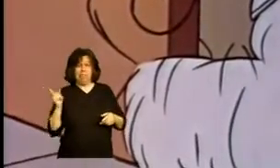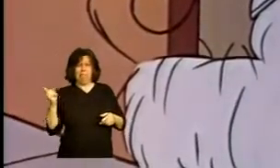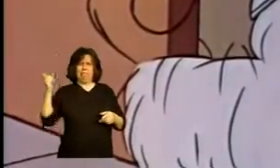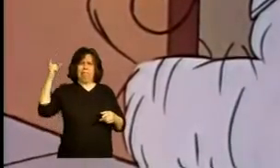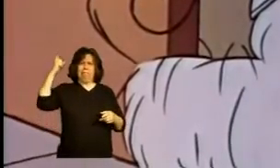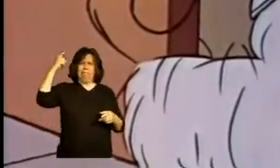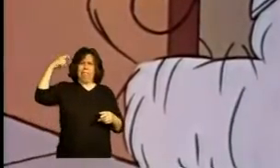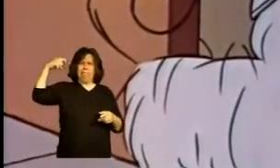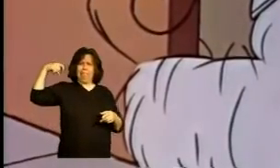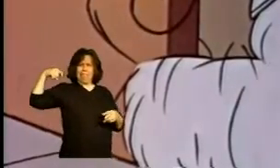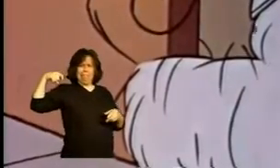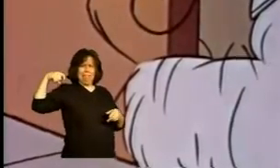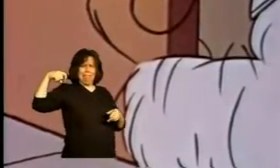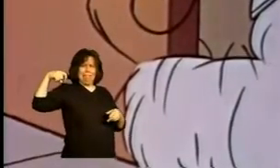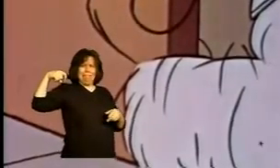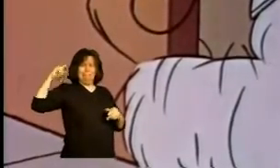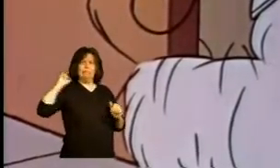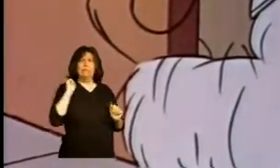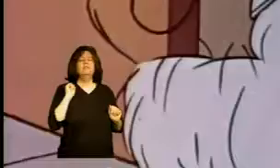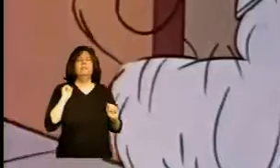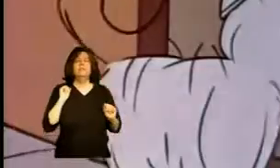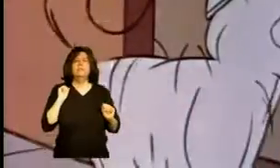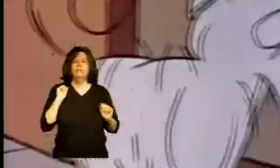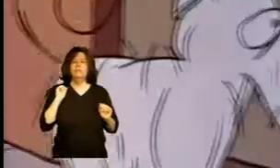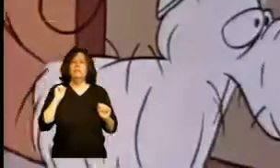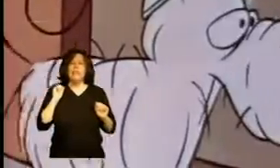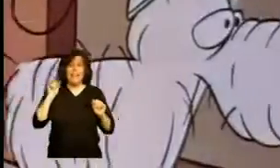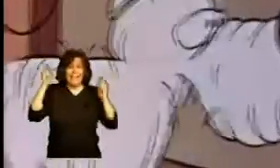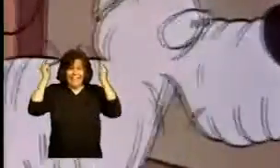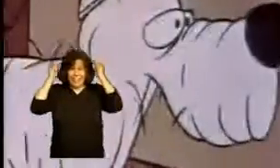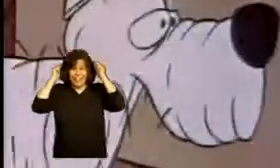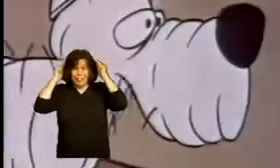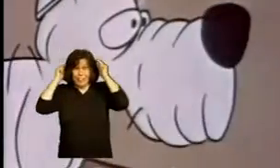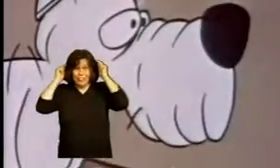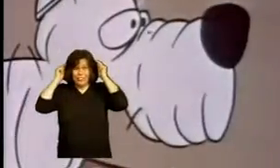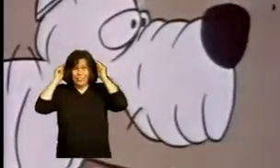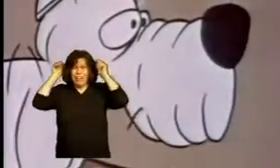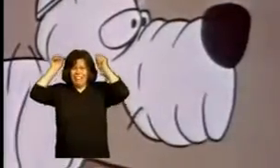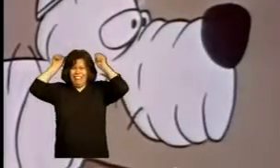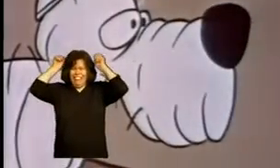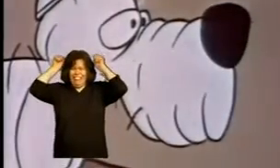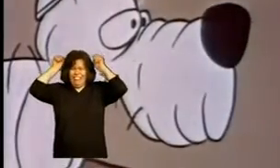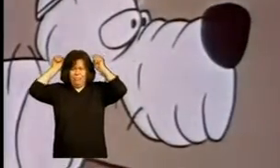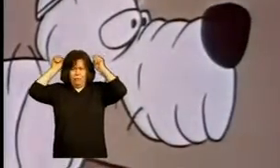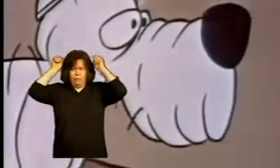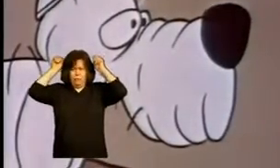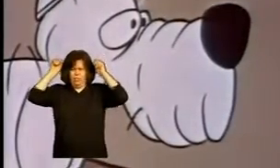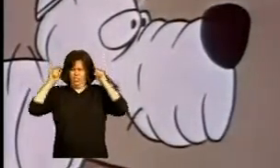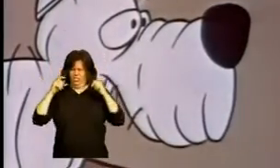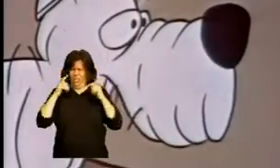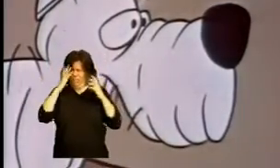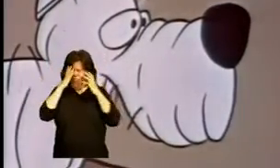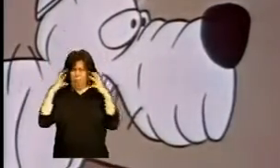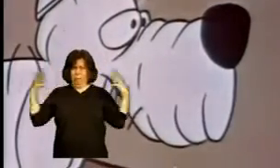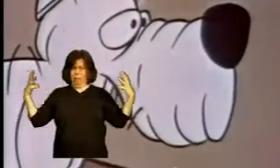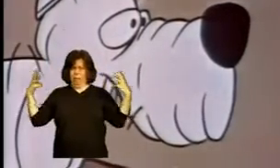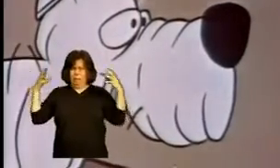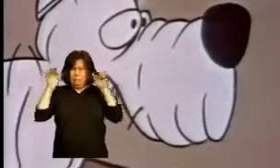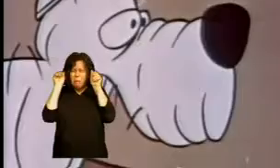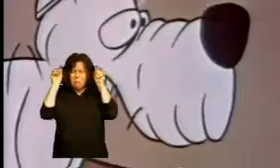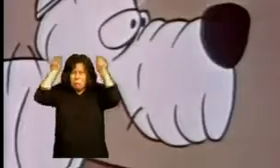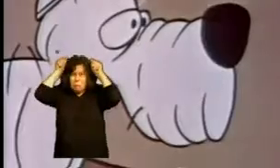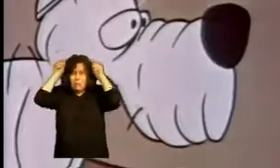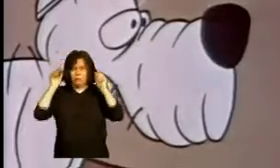clipped. It was long and curled up over his back. His ears were really too short to be in proportion to his